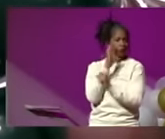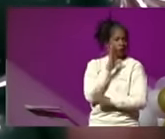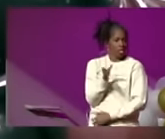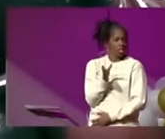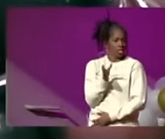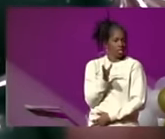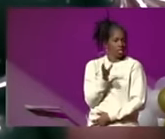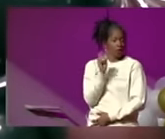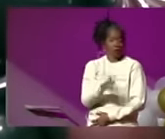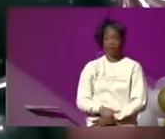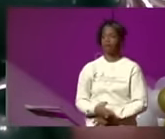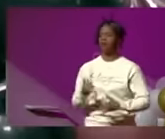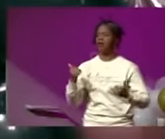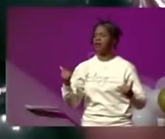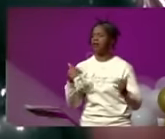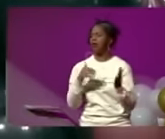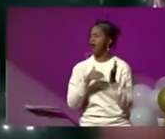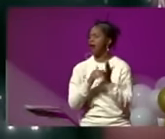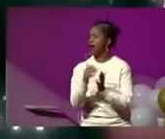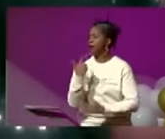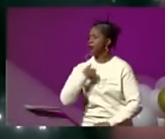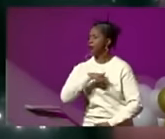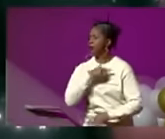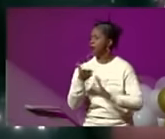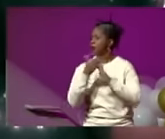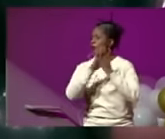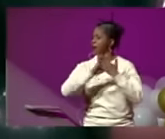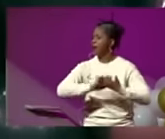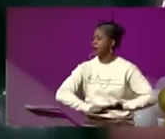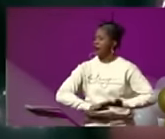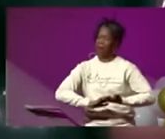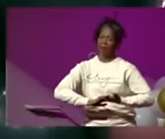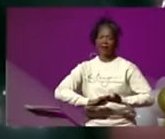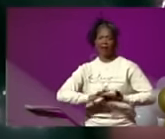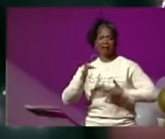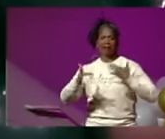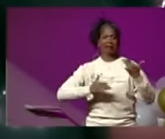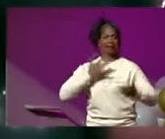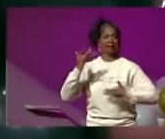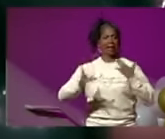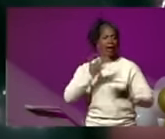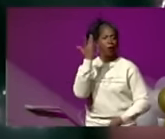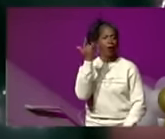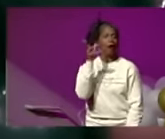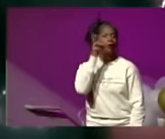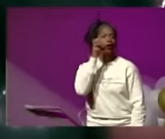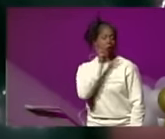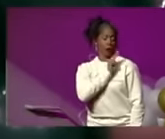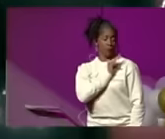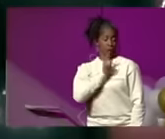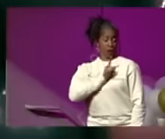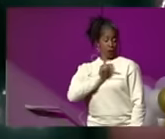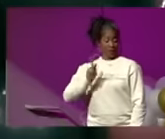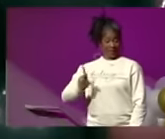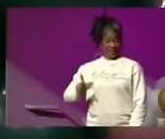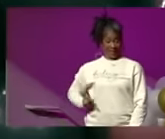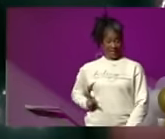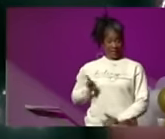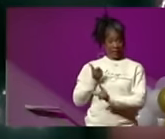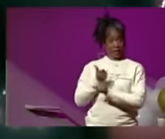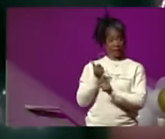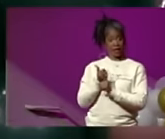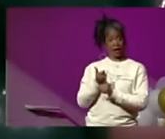we often get hyped about King declaring, I have a dream? But don't forget, the